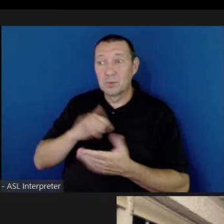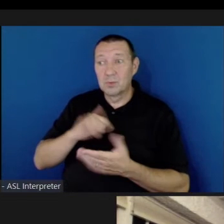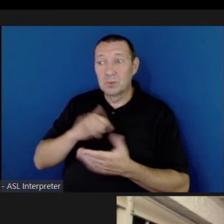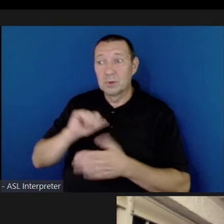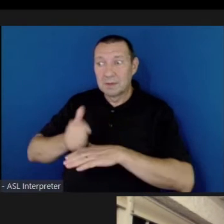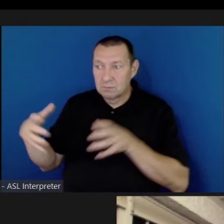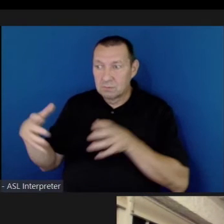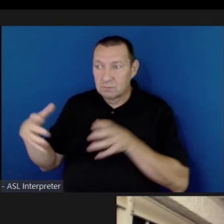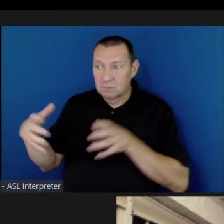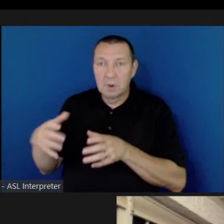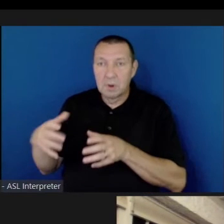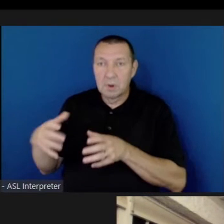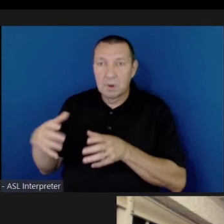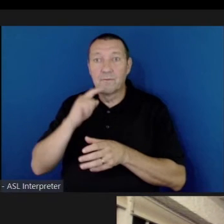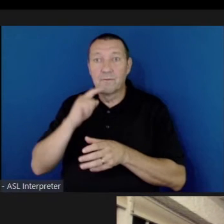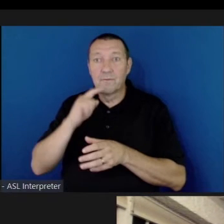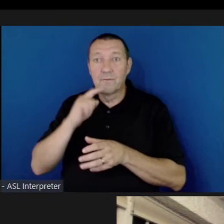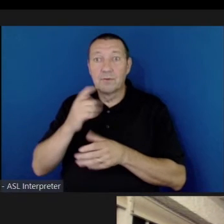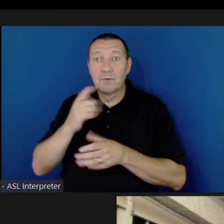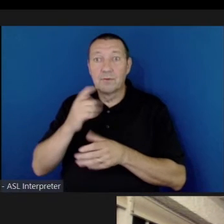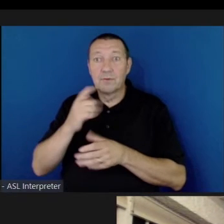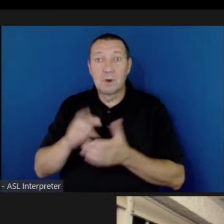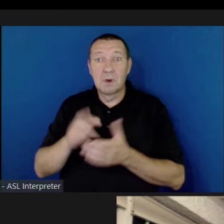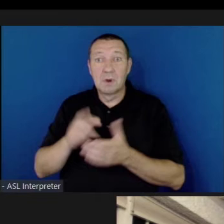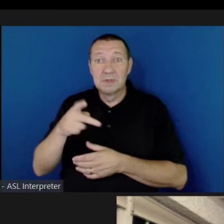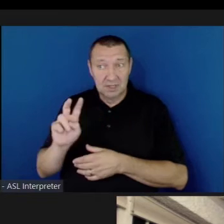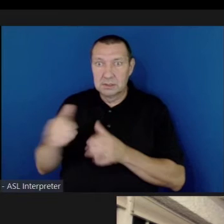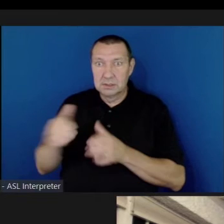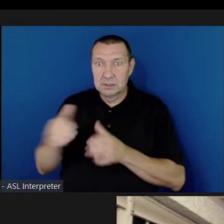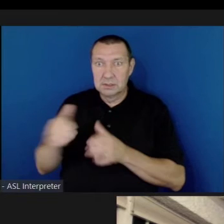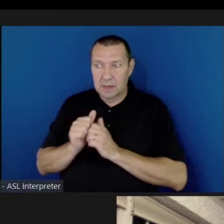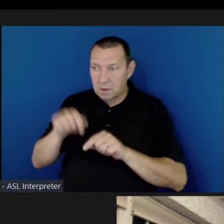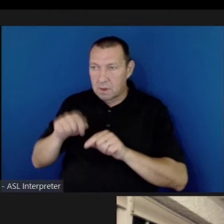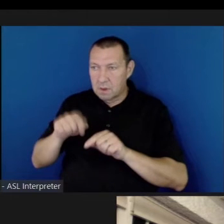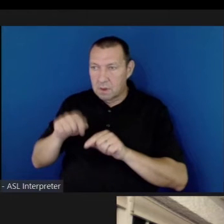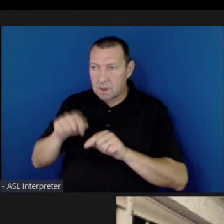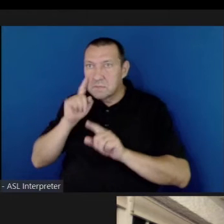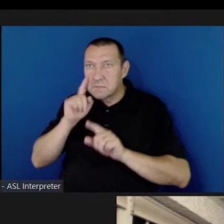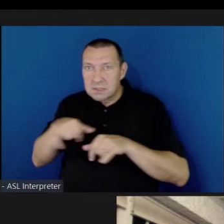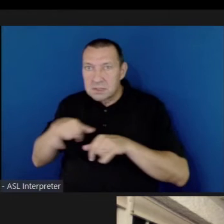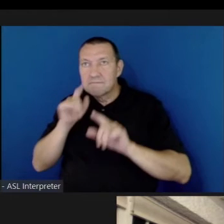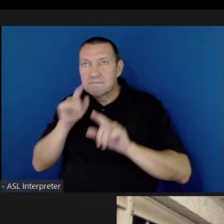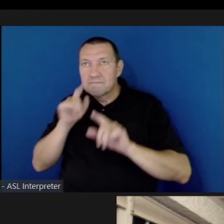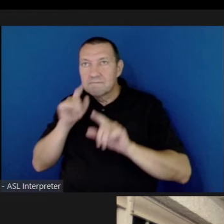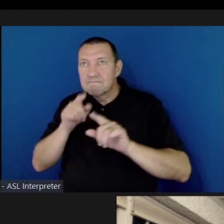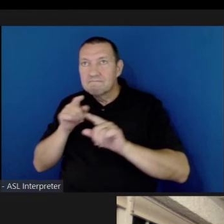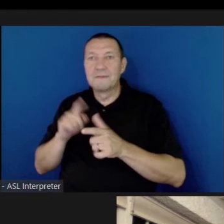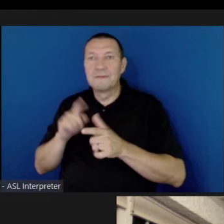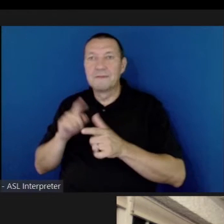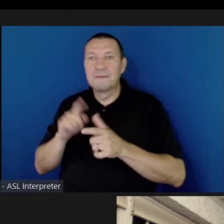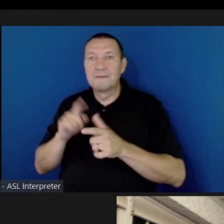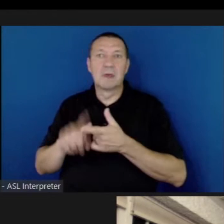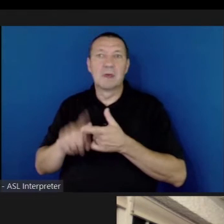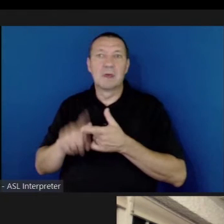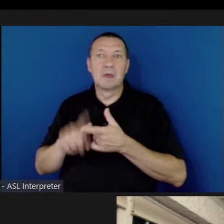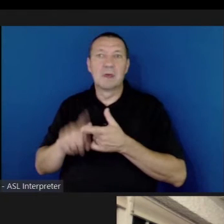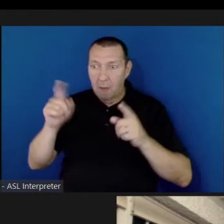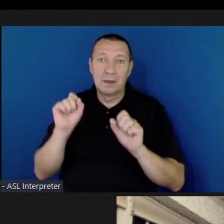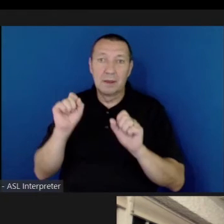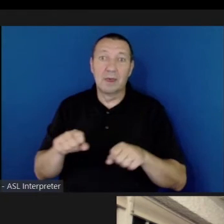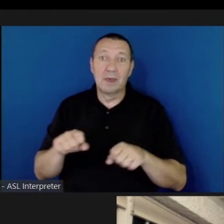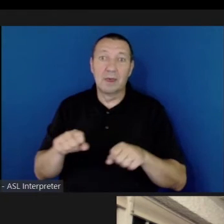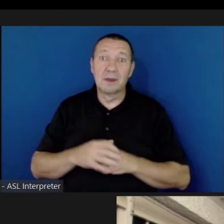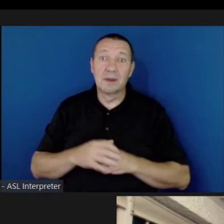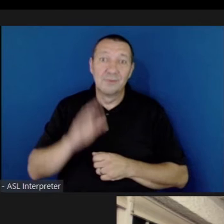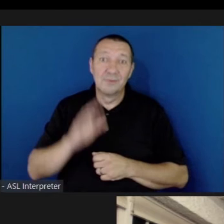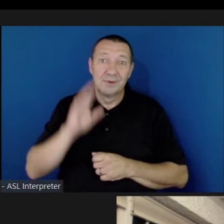of returned Peace Corps volunteers together who have a common mission and cause. You can do a lot, as everyone